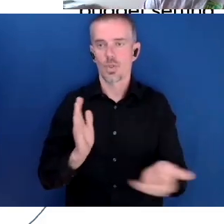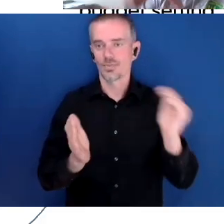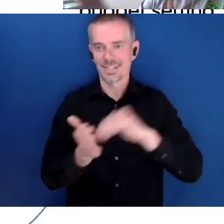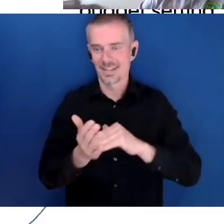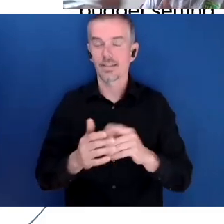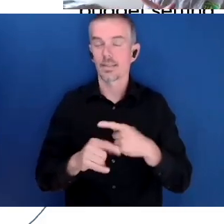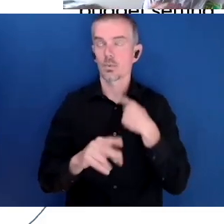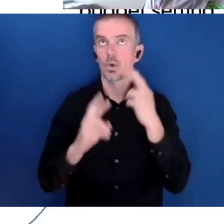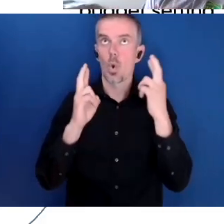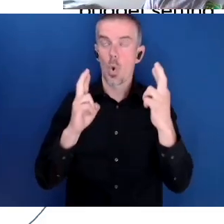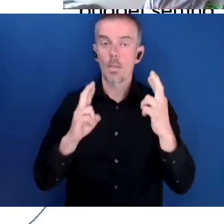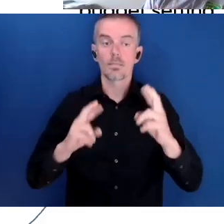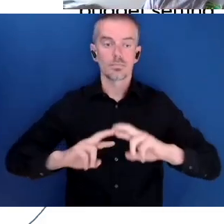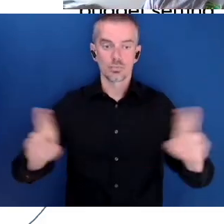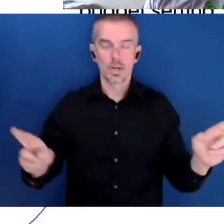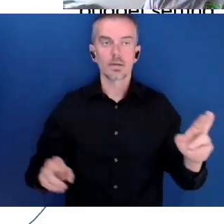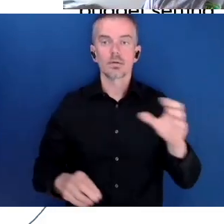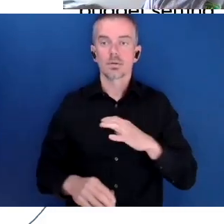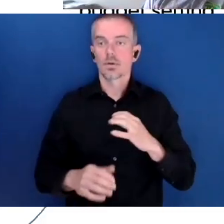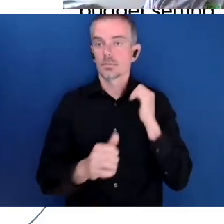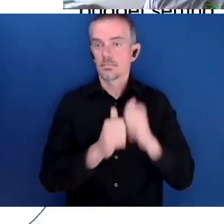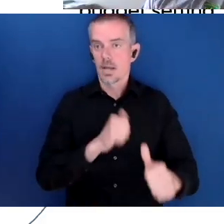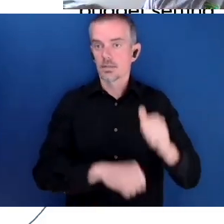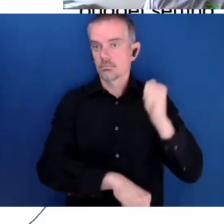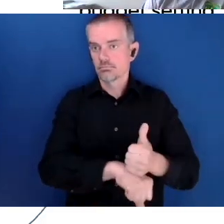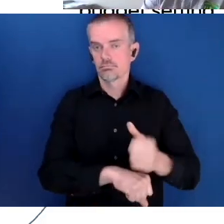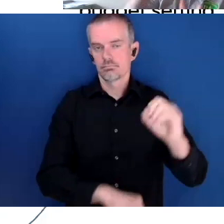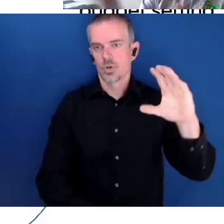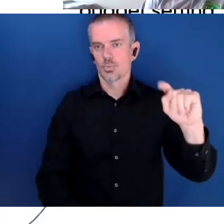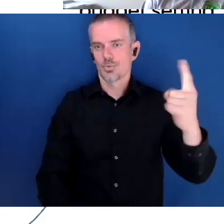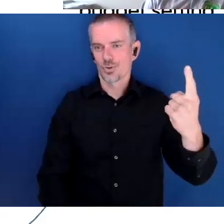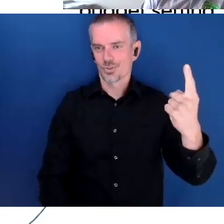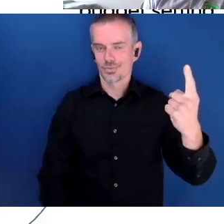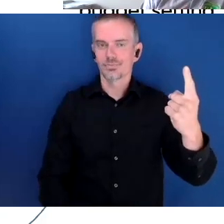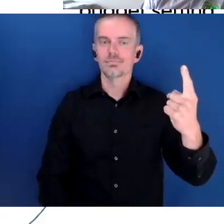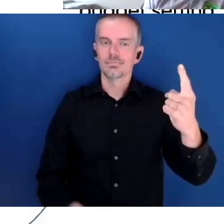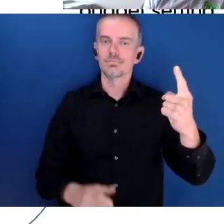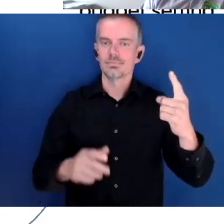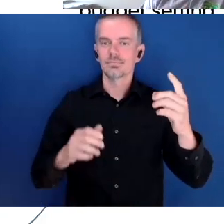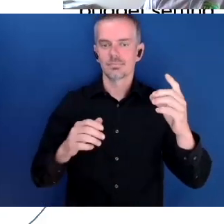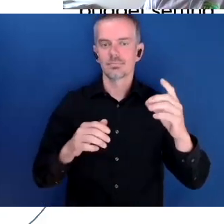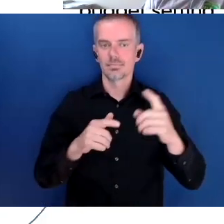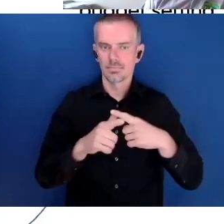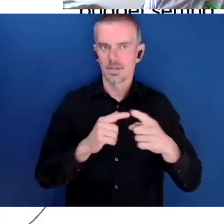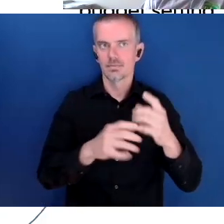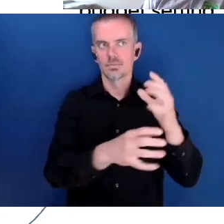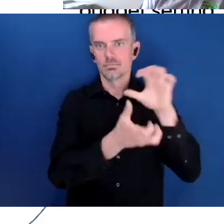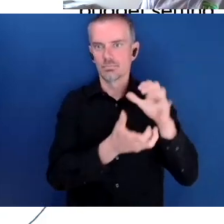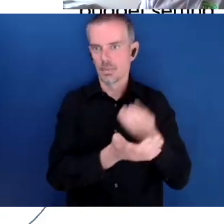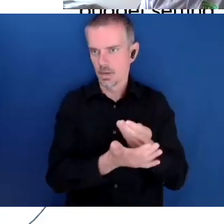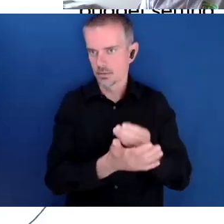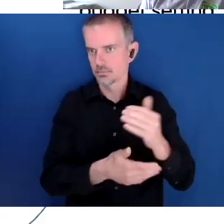would hope that we would have those appropriations starting October 1st of the next year to do it all over again. And